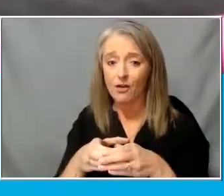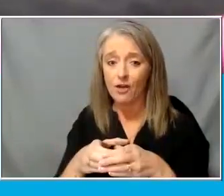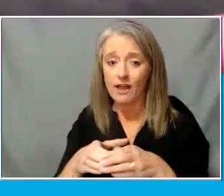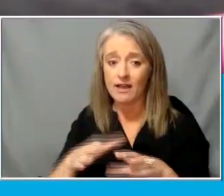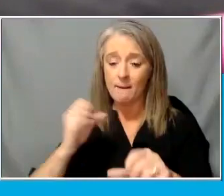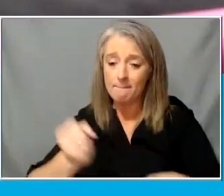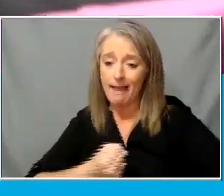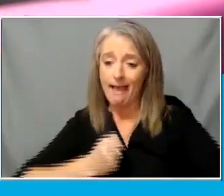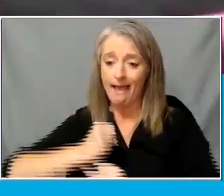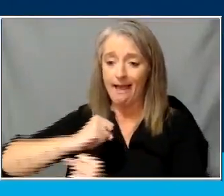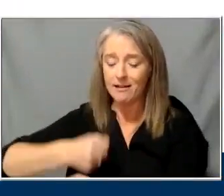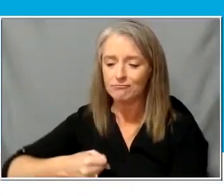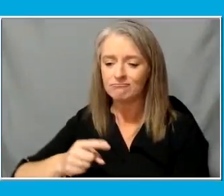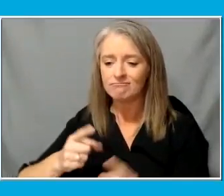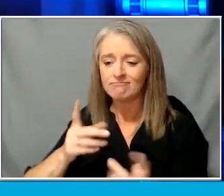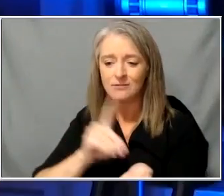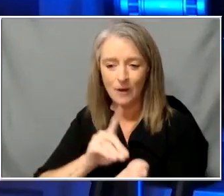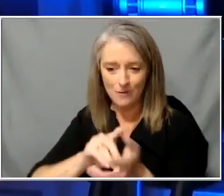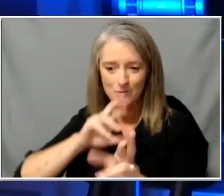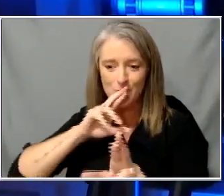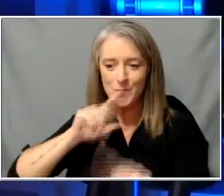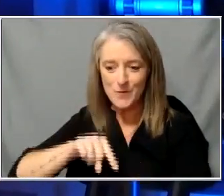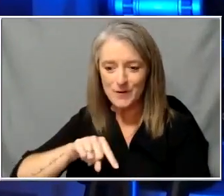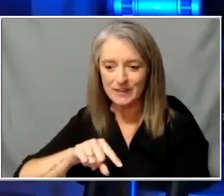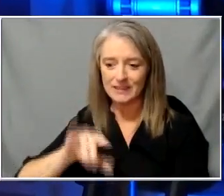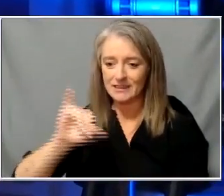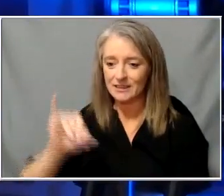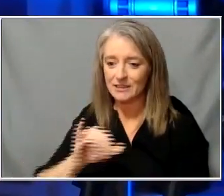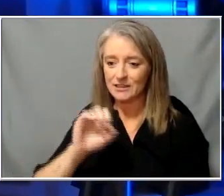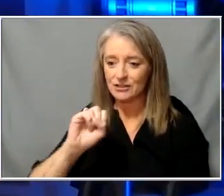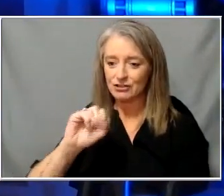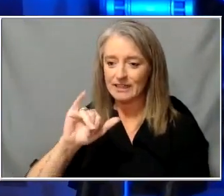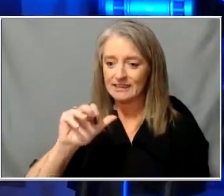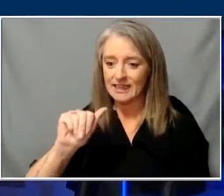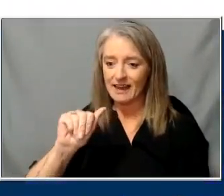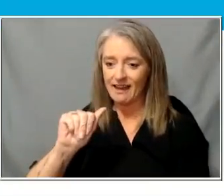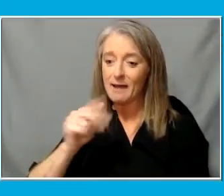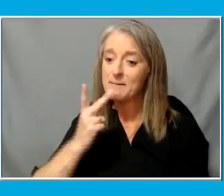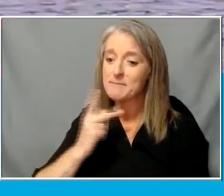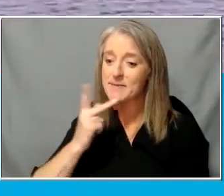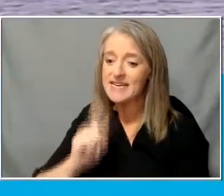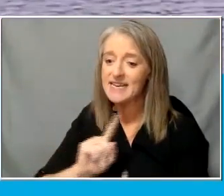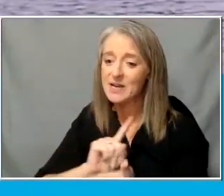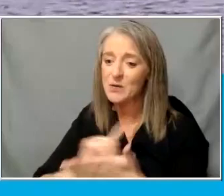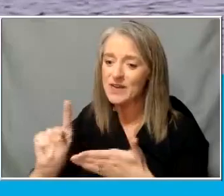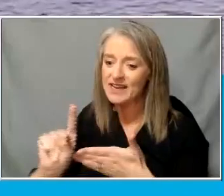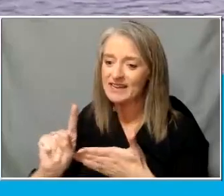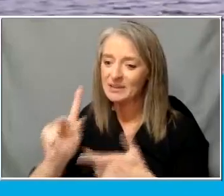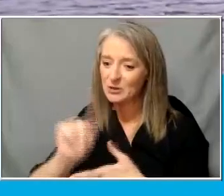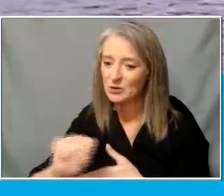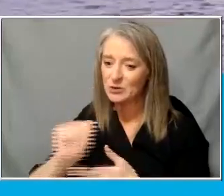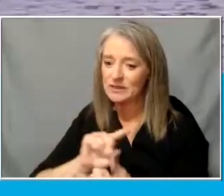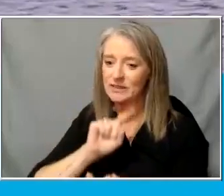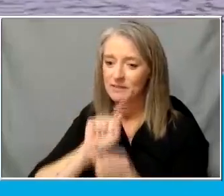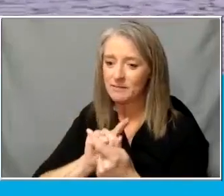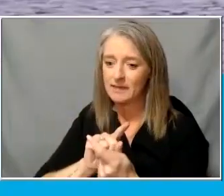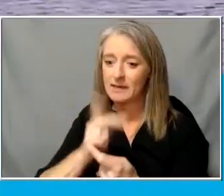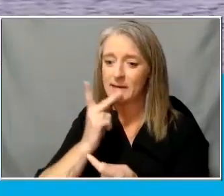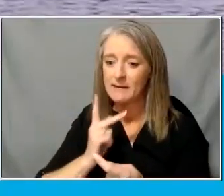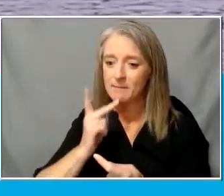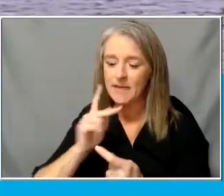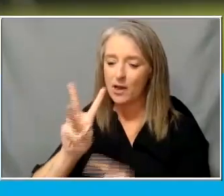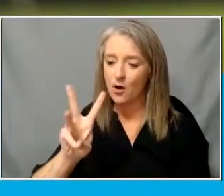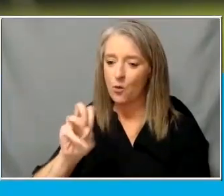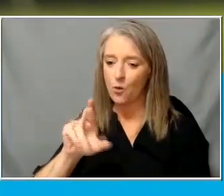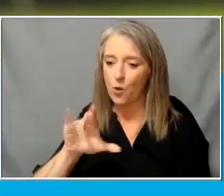it's just what the doctor ordered. I'm Jessica Lovell. It's Pink Week coming up Tuesday. Meet the Kansas City Pink Warrior Dragon